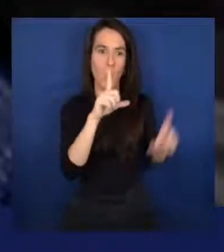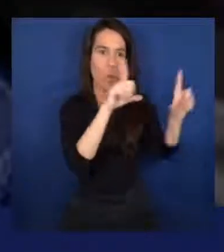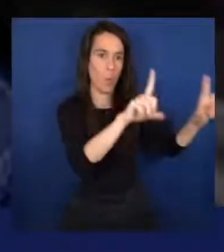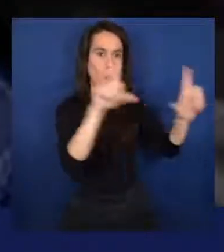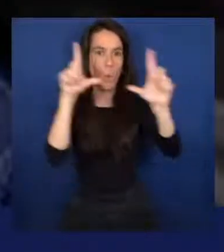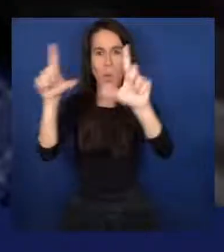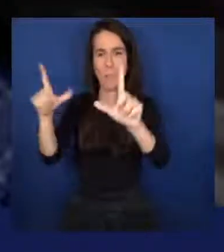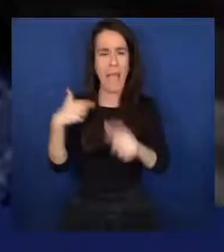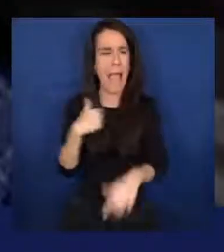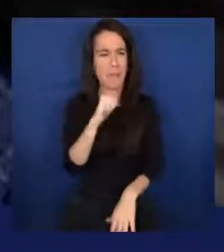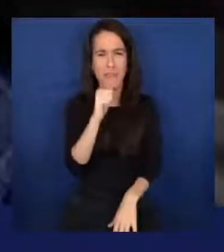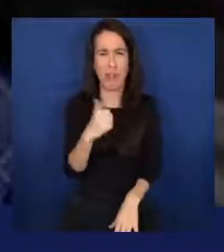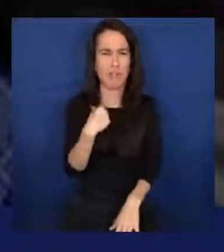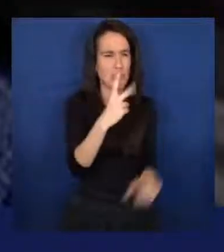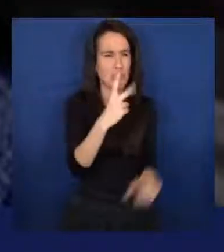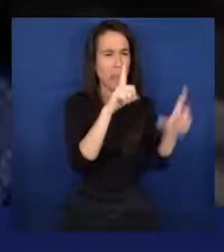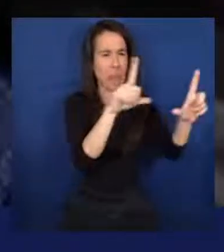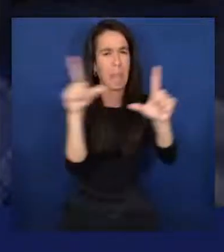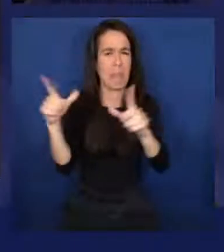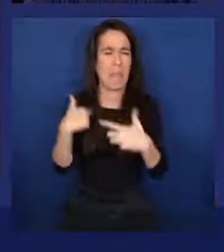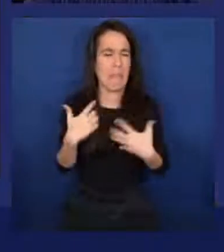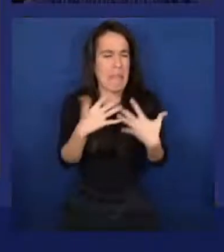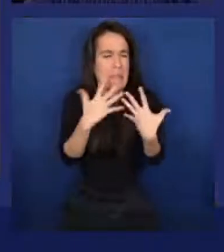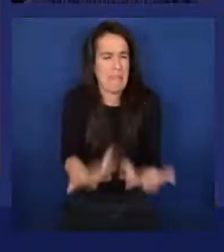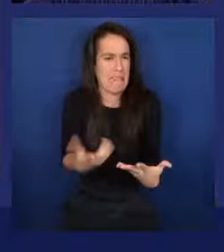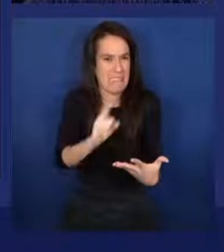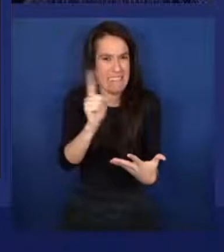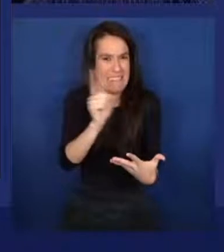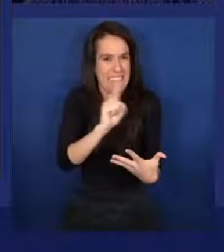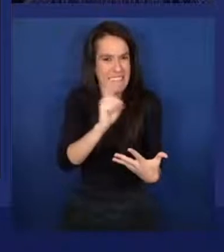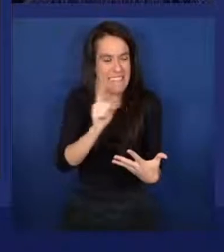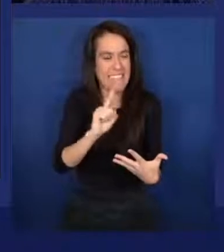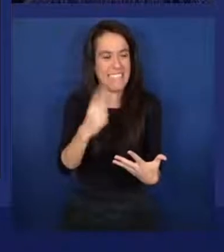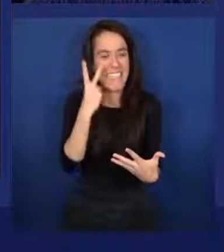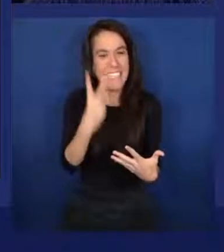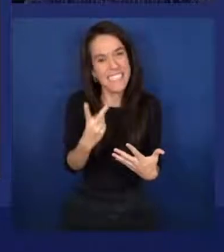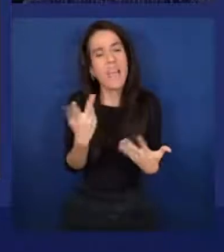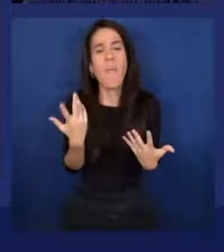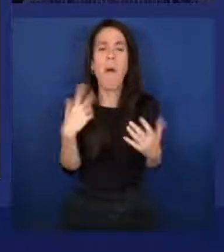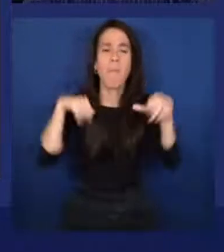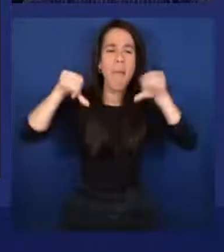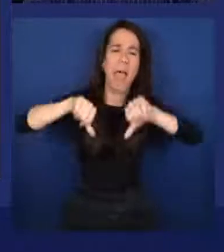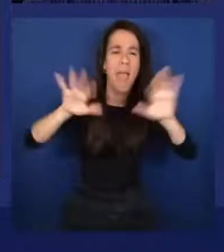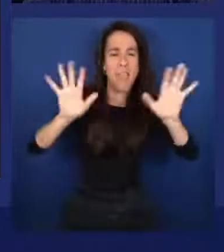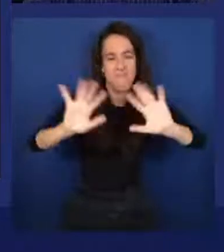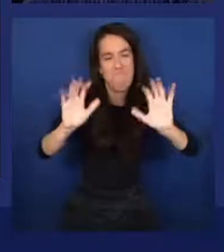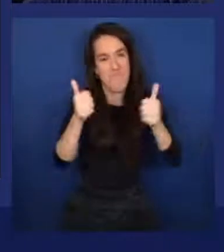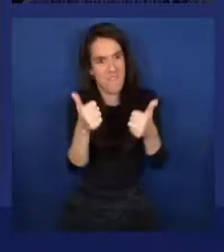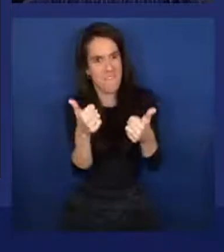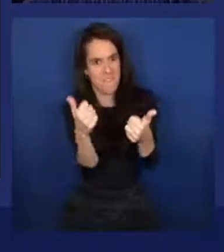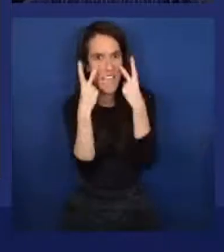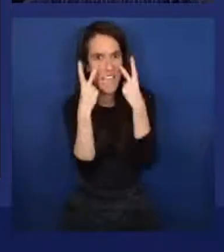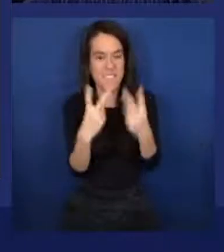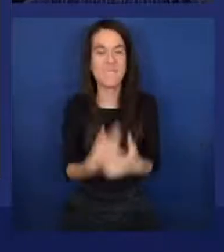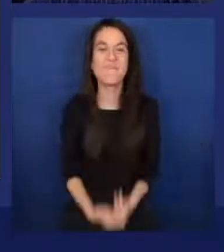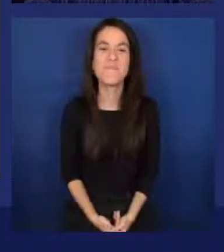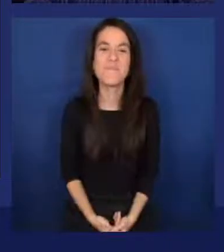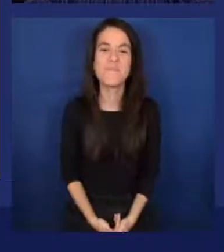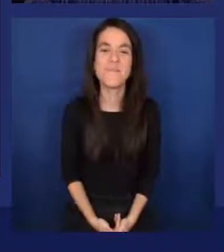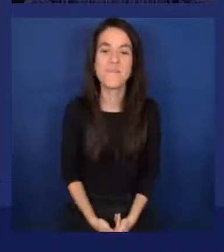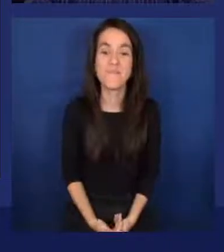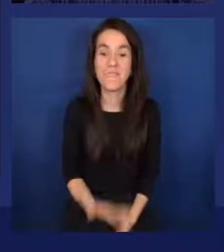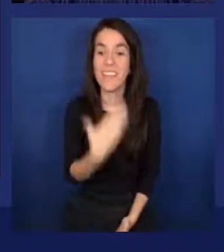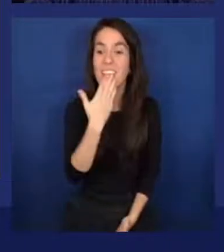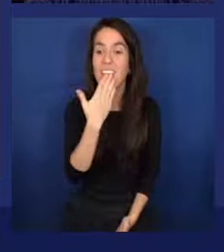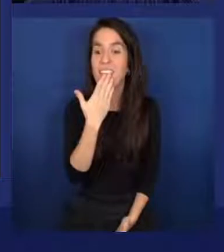really. So there's many monitors for me, but that's not a bad thing either. And thanks so much for letting me participate in